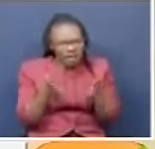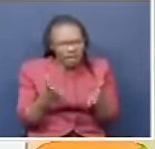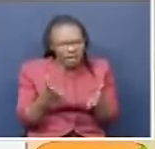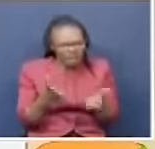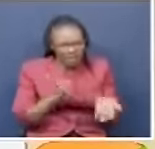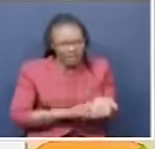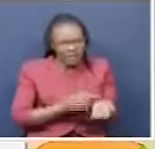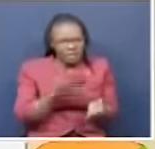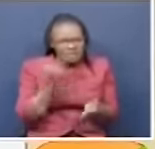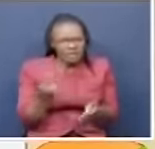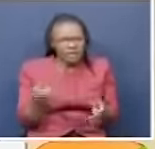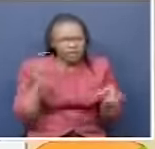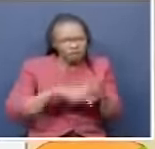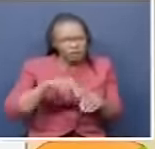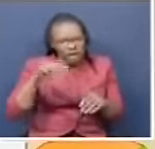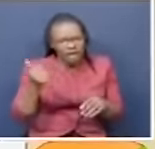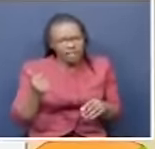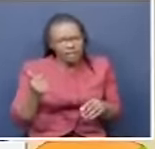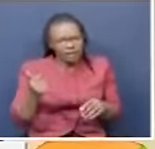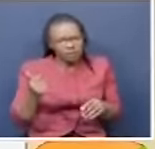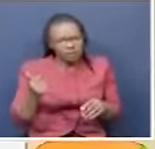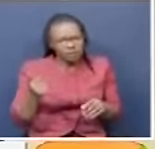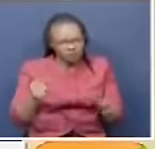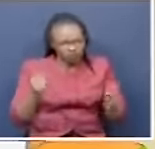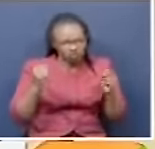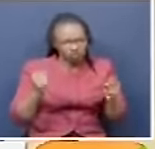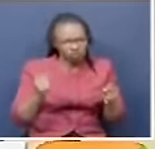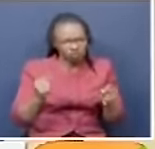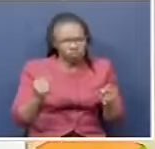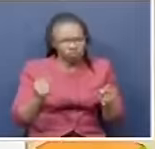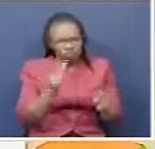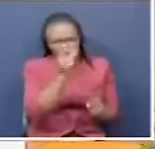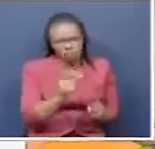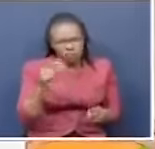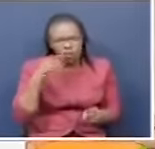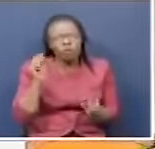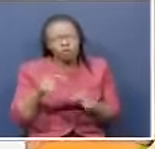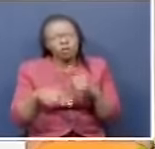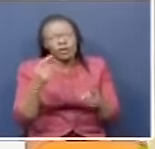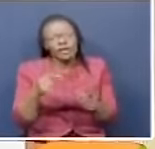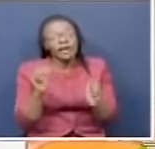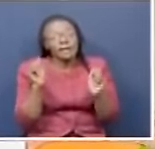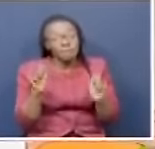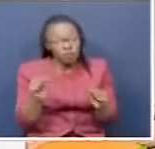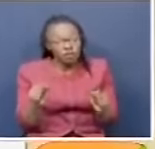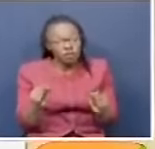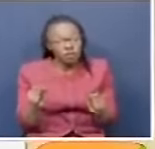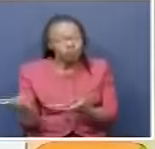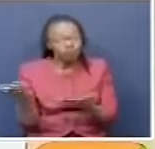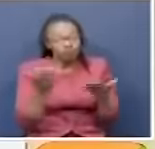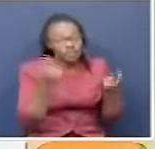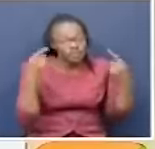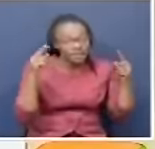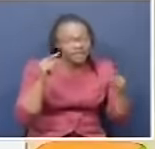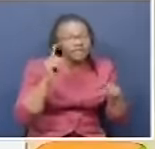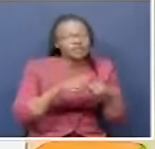join forces with a potential a partner with potential victory, it could confer victory, you know, on CORD,